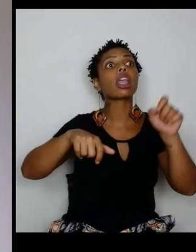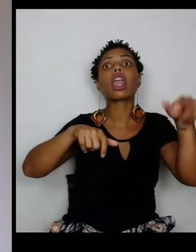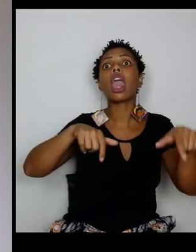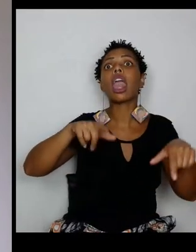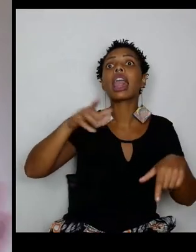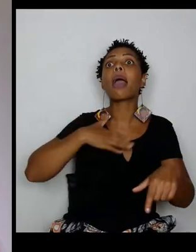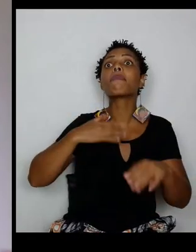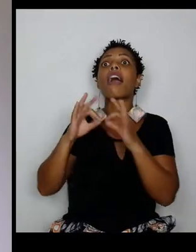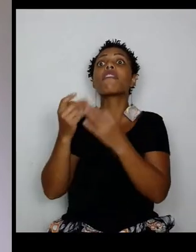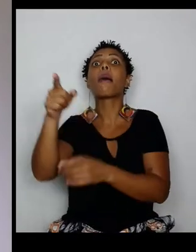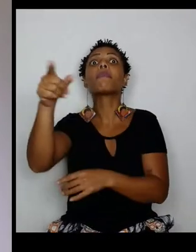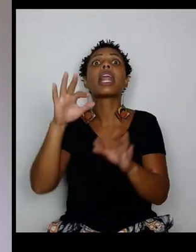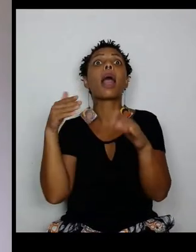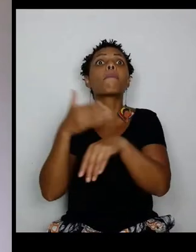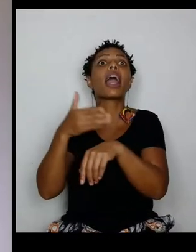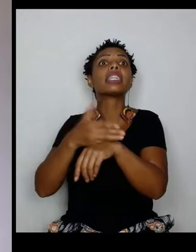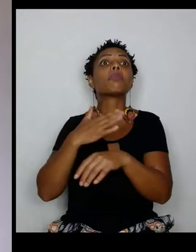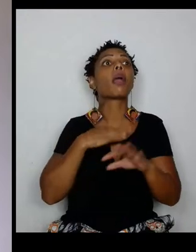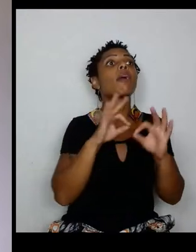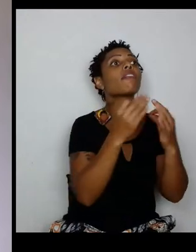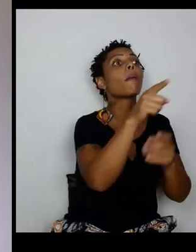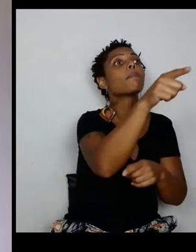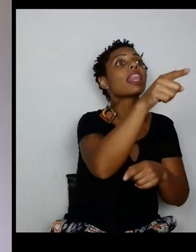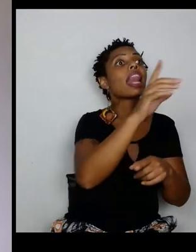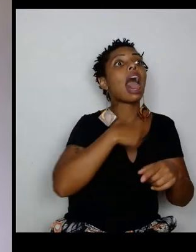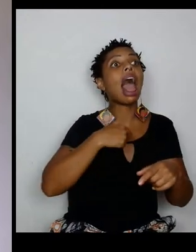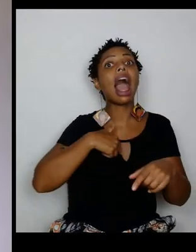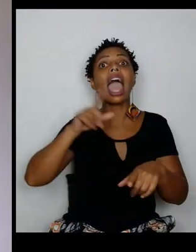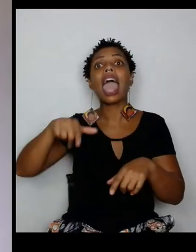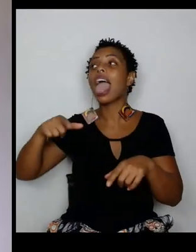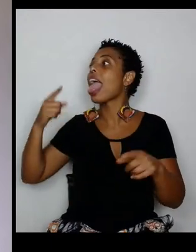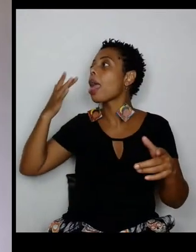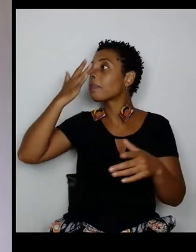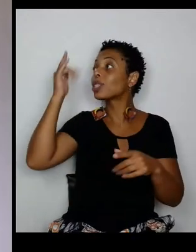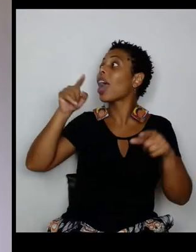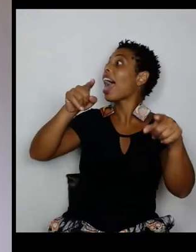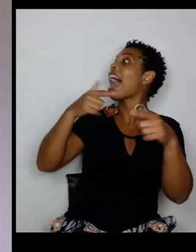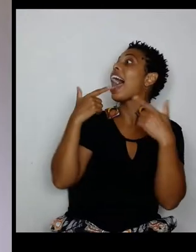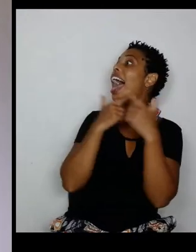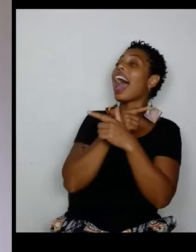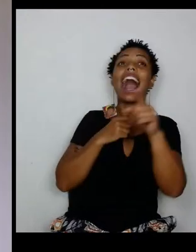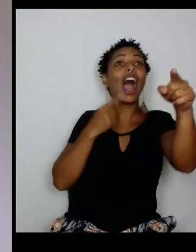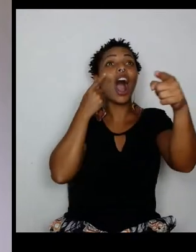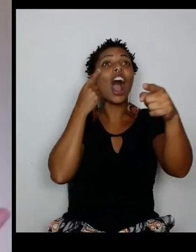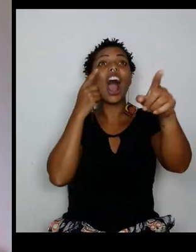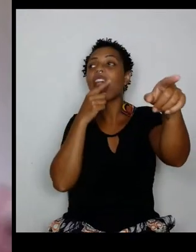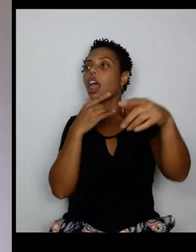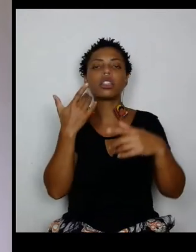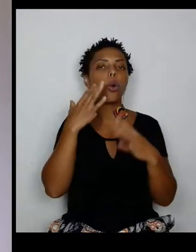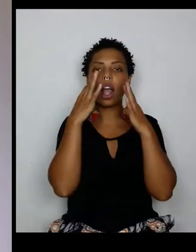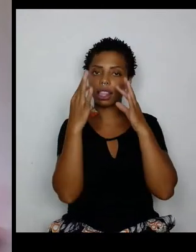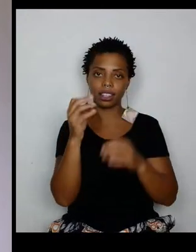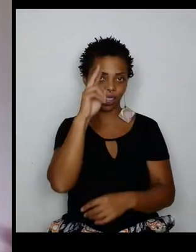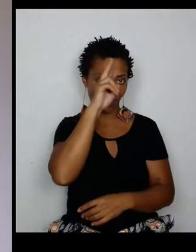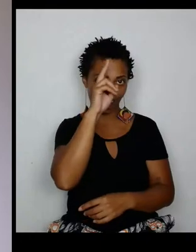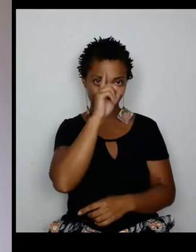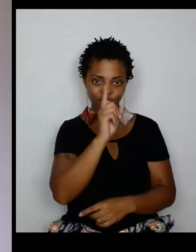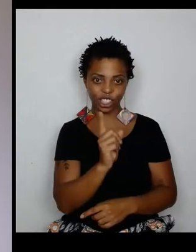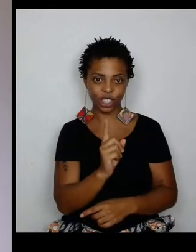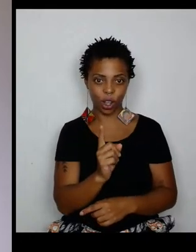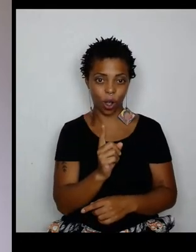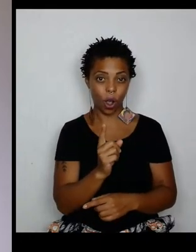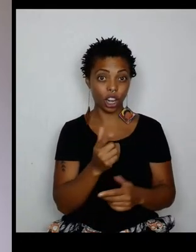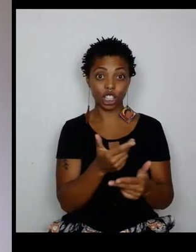oh my goodness hahaha and like laughing at some of the really ridiculous this is a picture of a basket you know these really